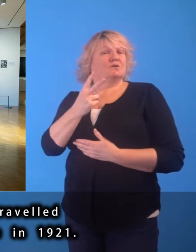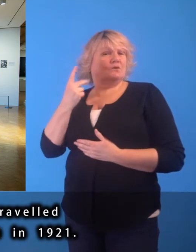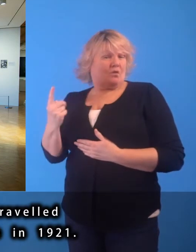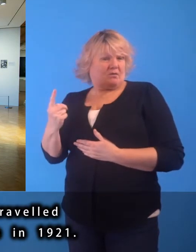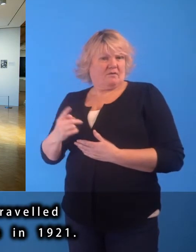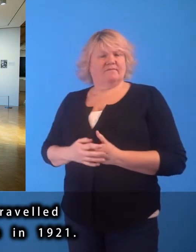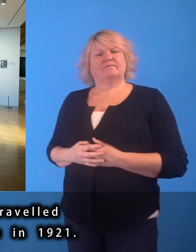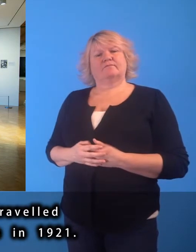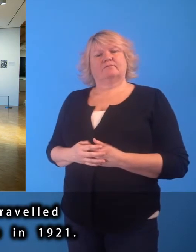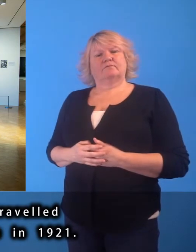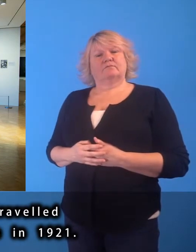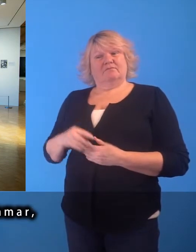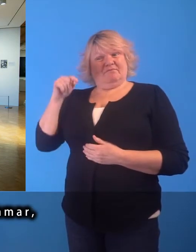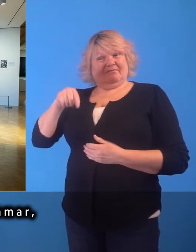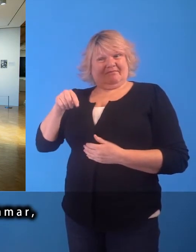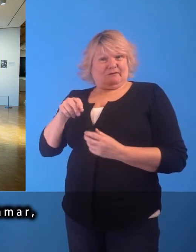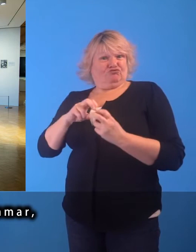1921.